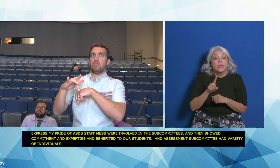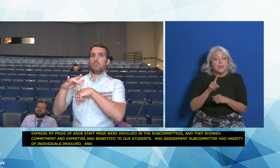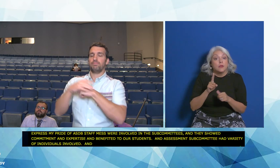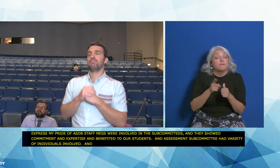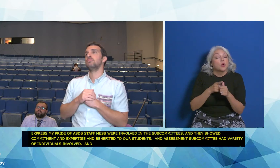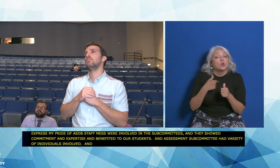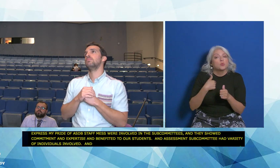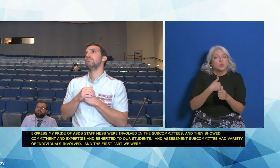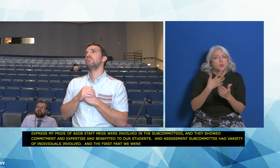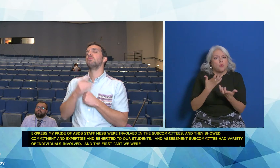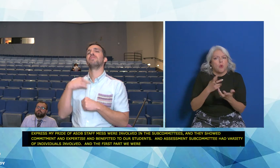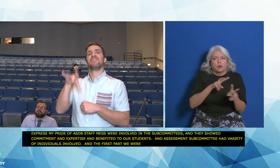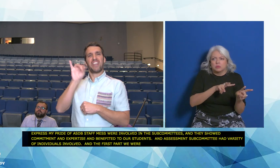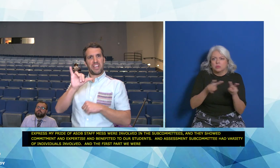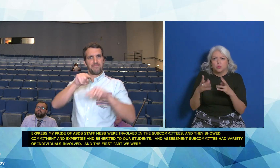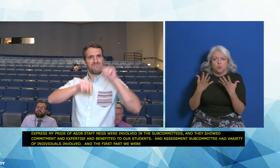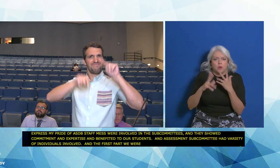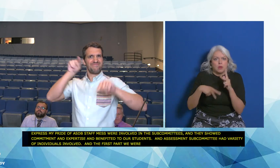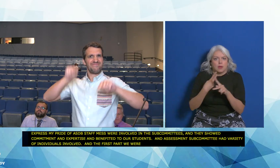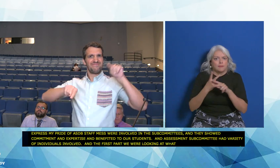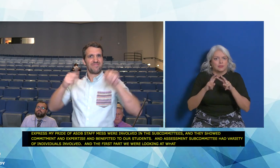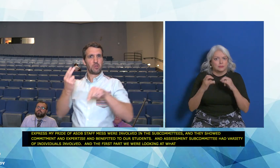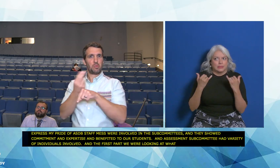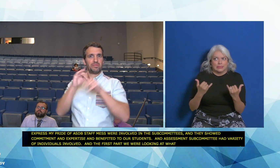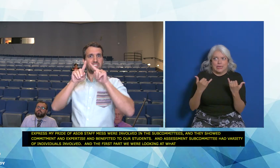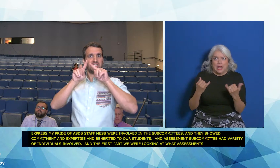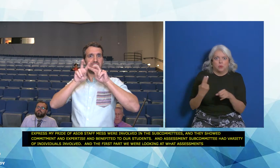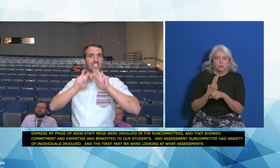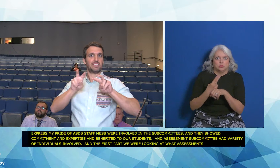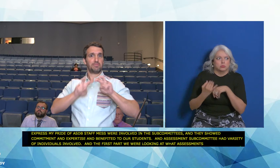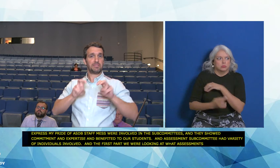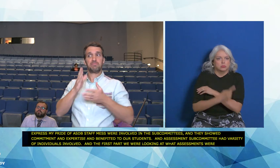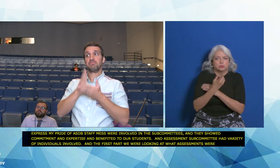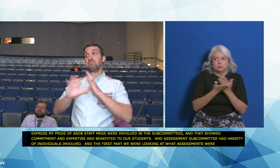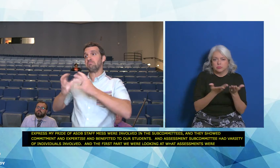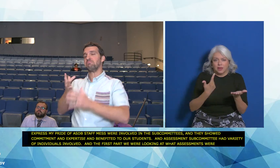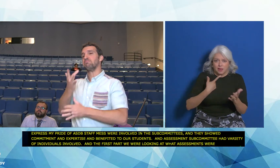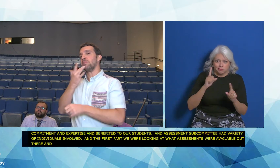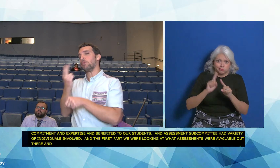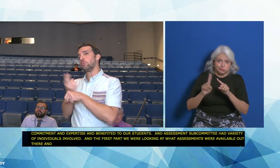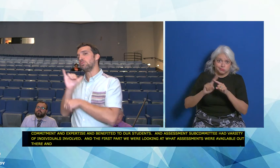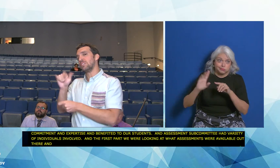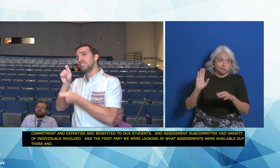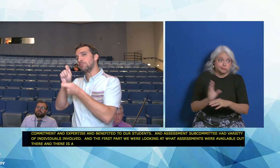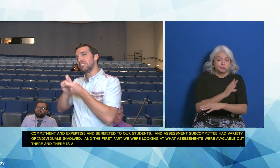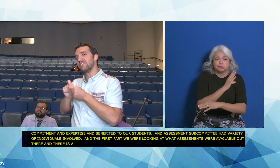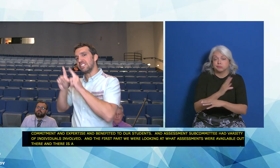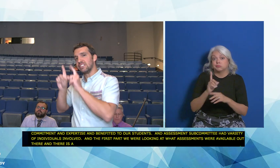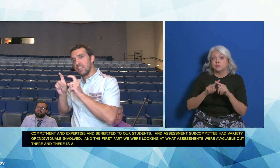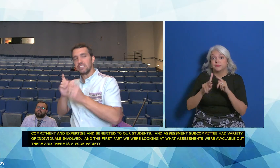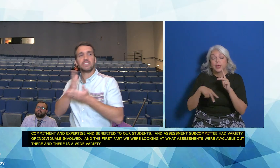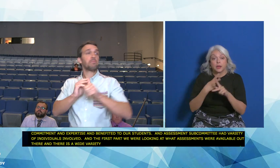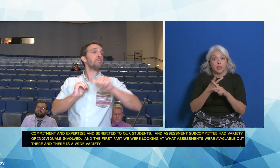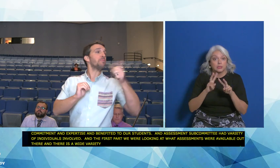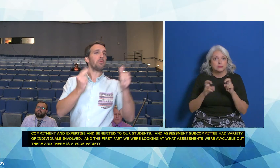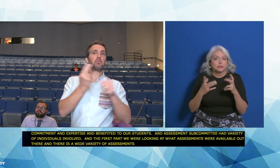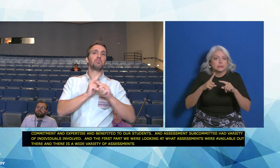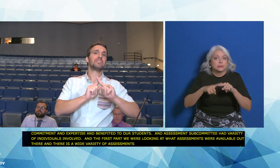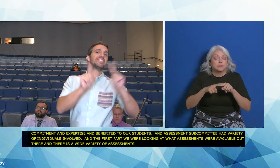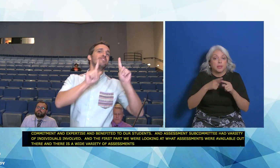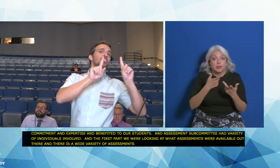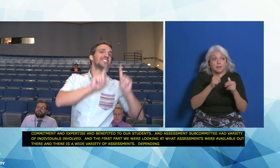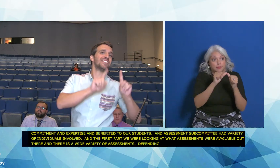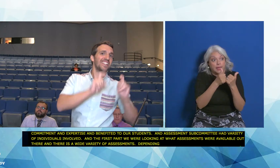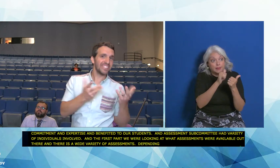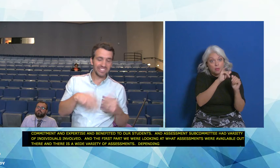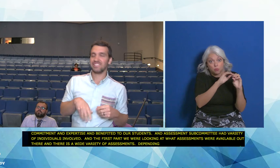were looking at what assessments were available out there, and there is a wide variety of assessments available. Depending on the agency or